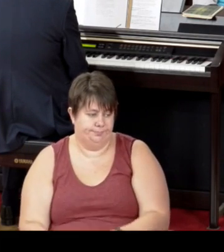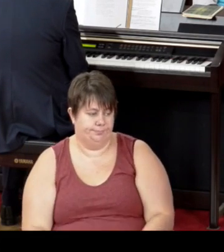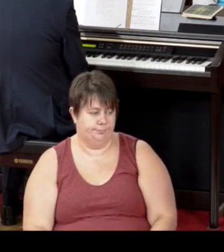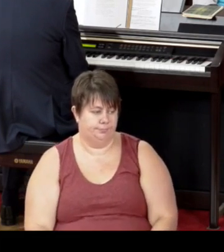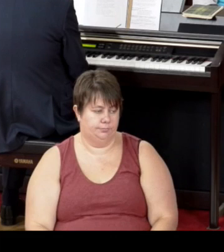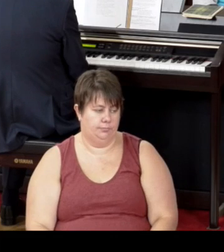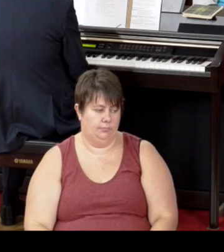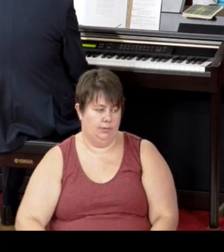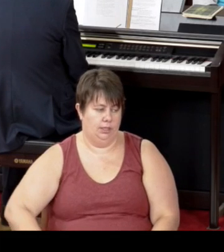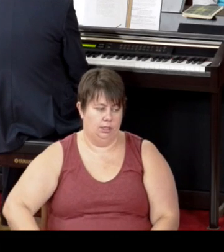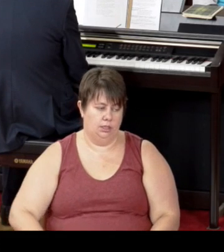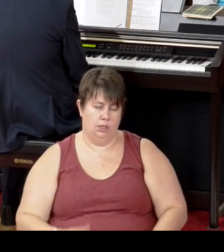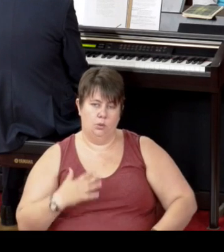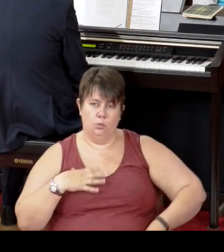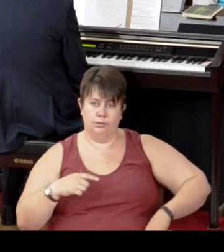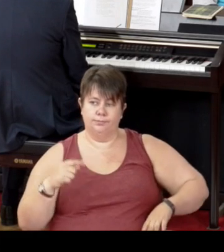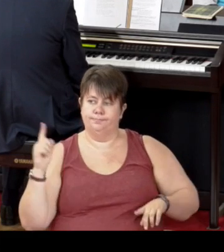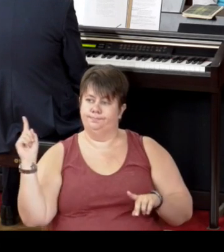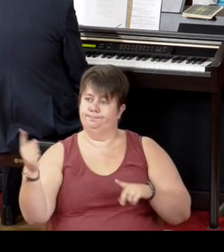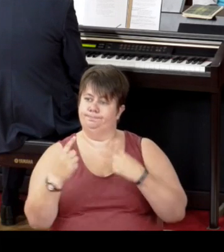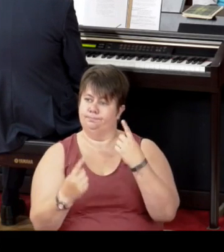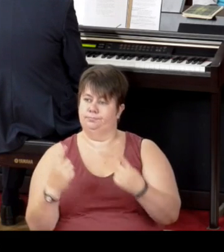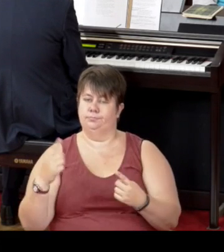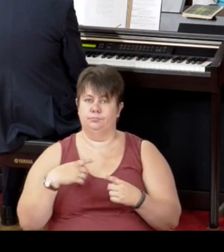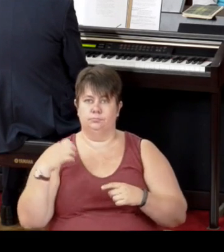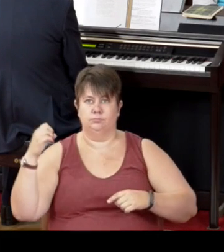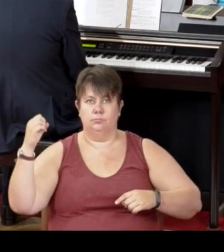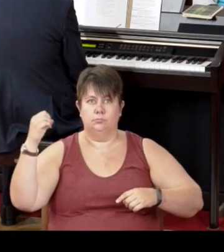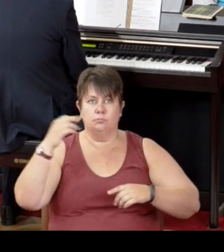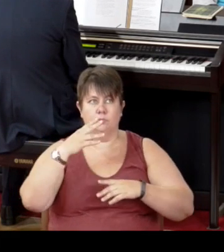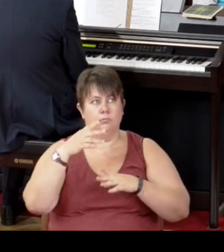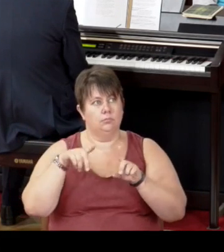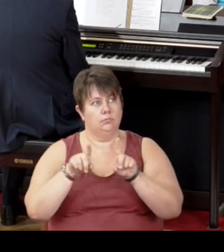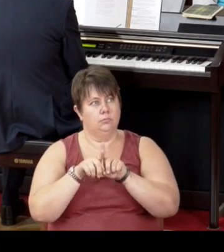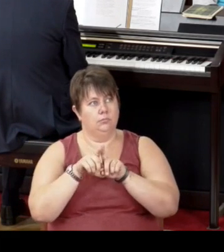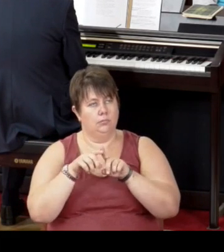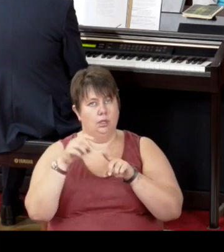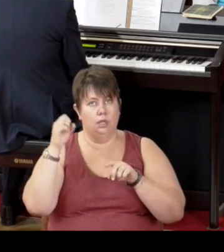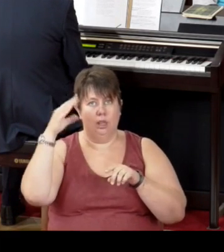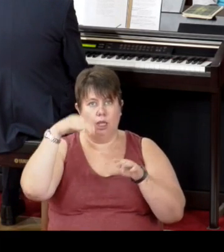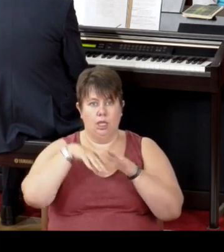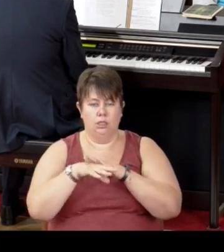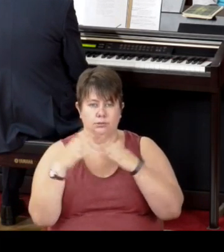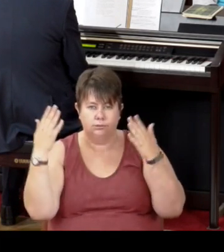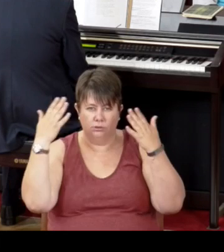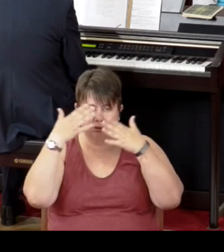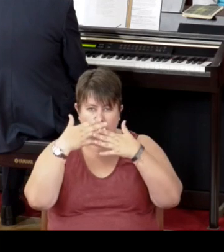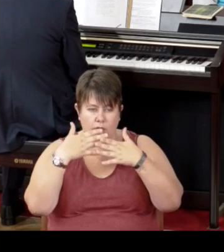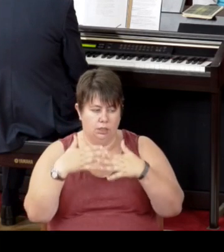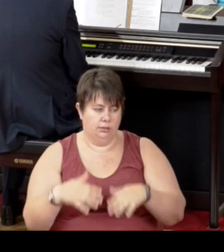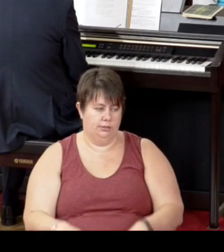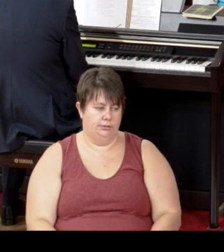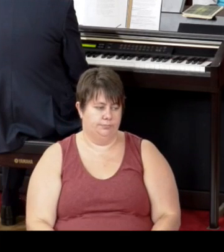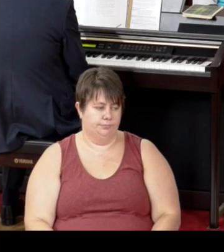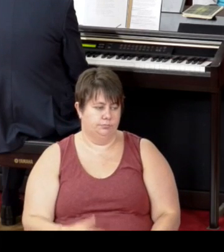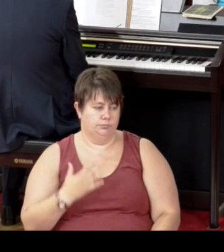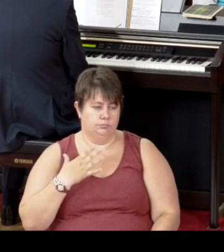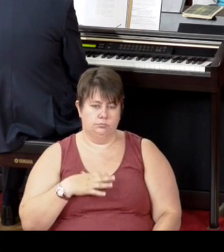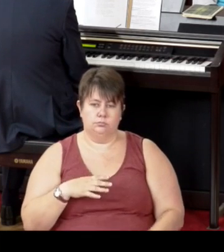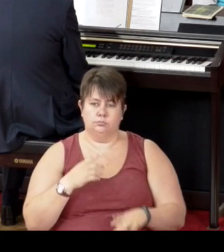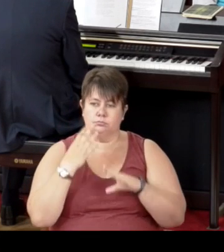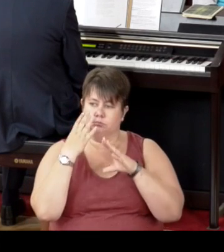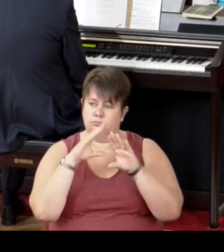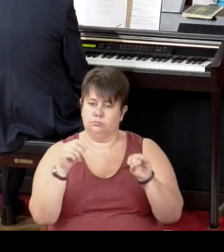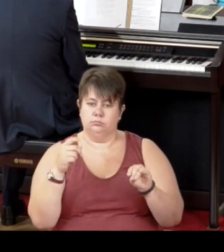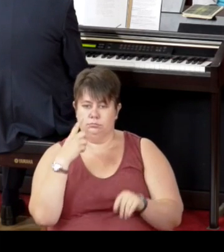Help us to shine like lights in the darkness. May we, Lord, be beacons of hope to our